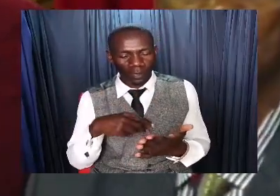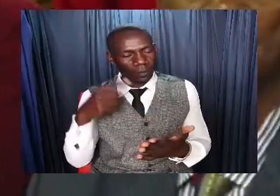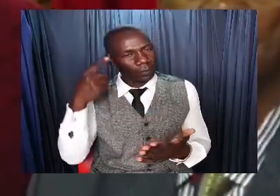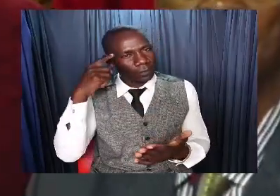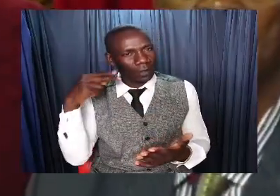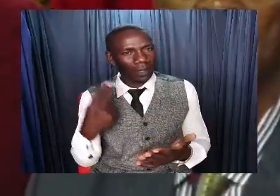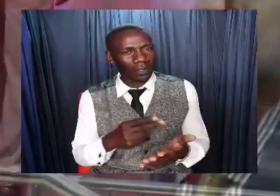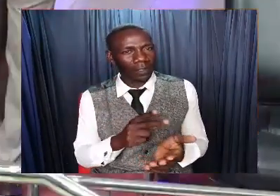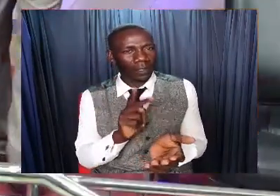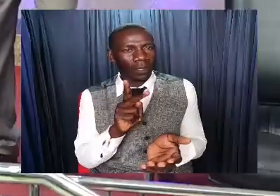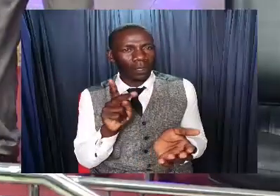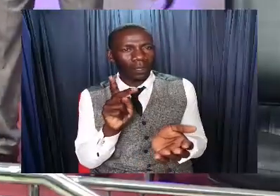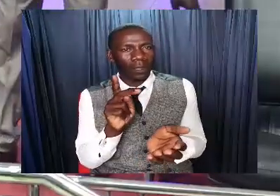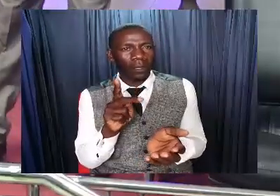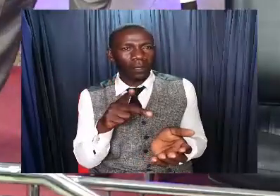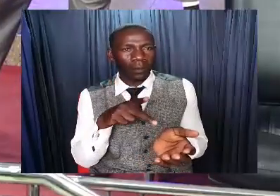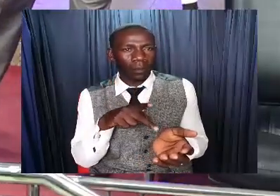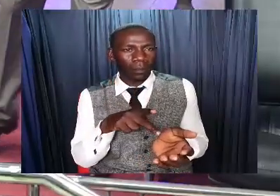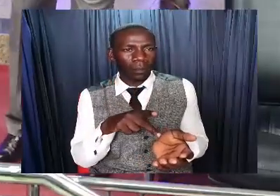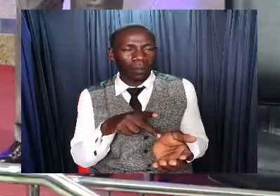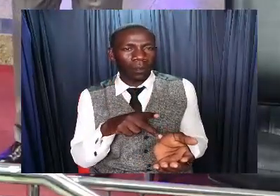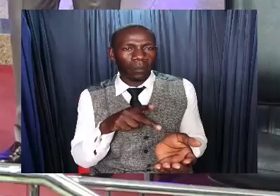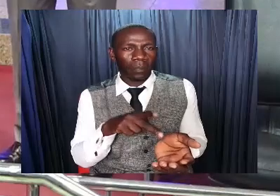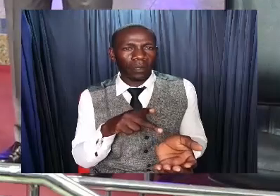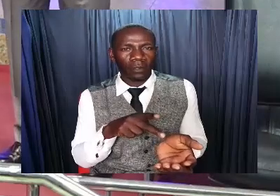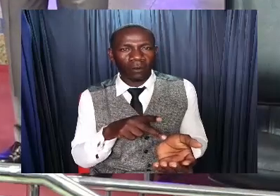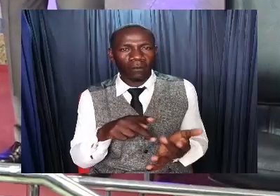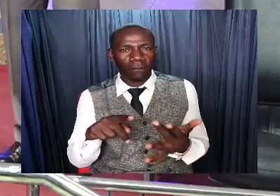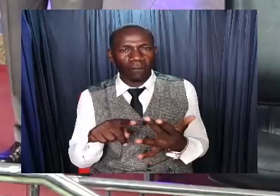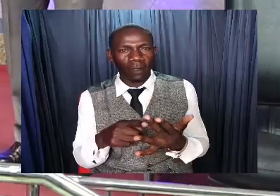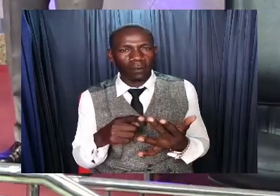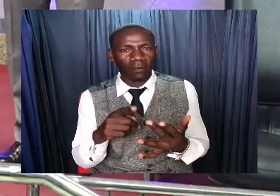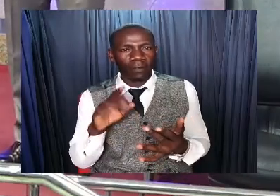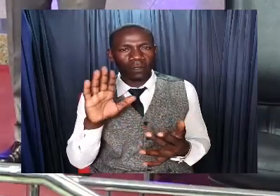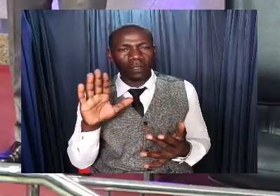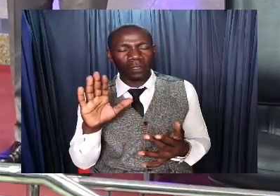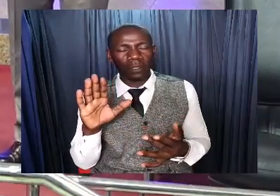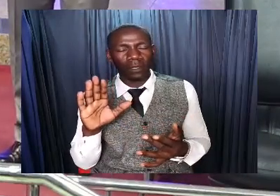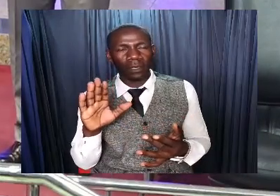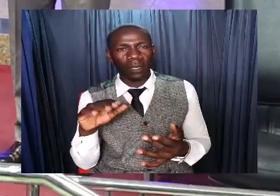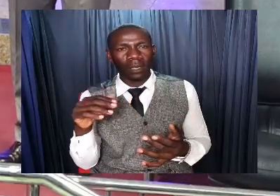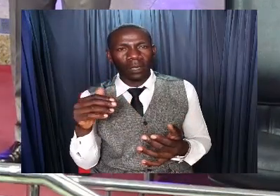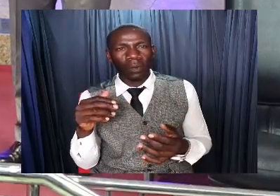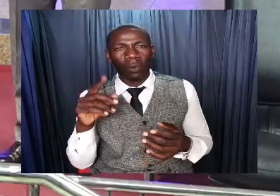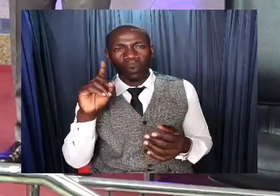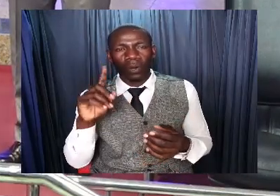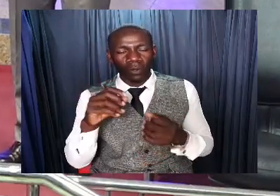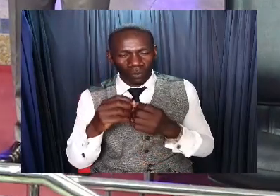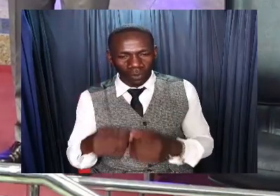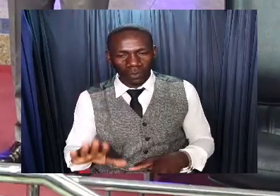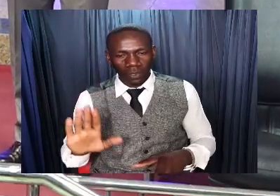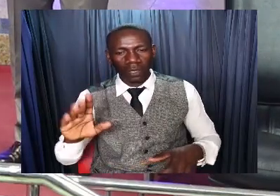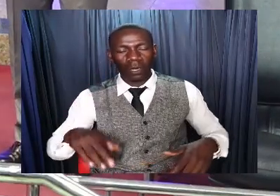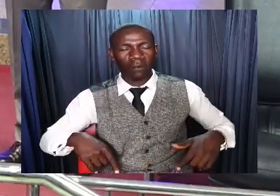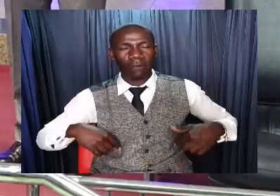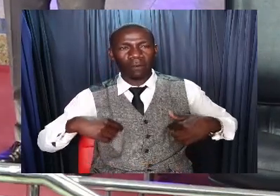read for us. Petro wa kwanza, tano, sita, uendelea. First epistle of Peter 5:6. Mwingine apoteza maisha yako bure. One is